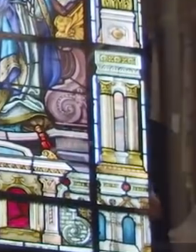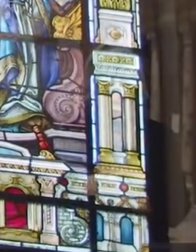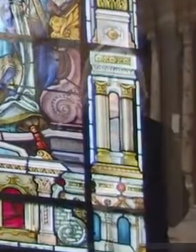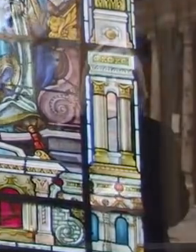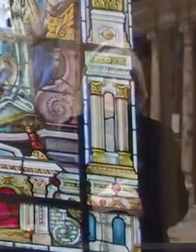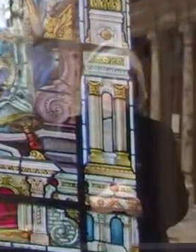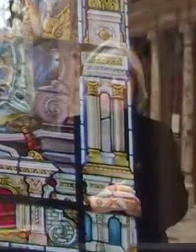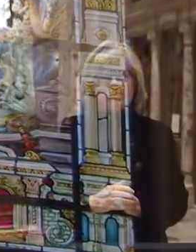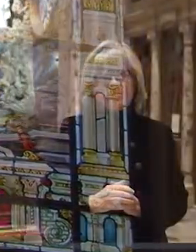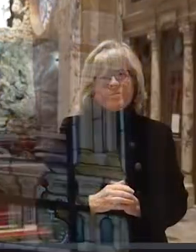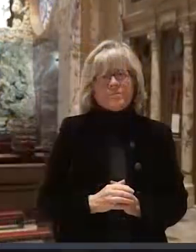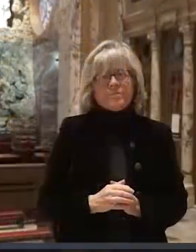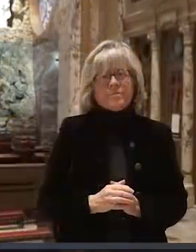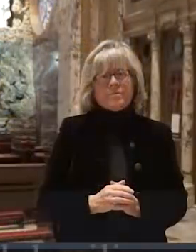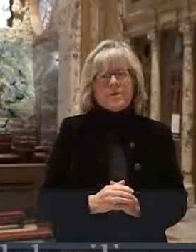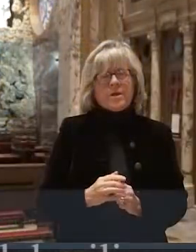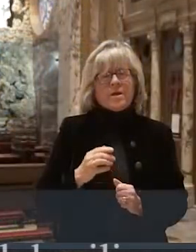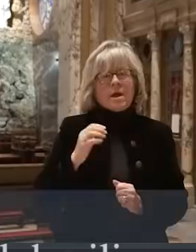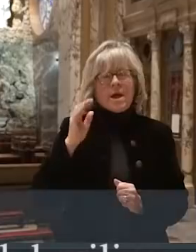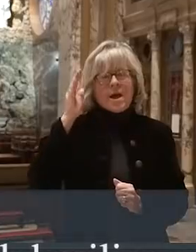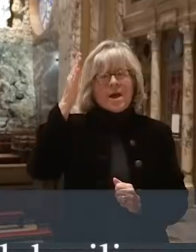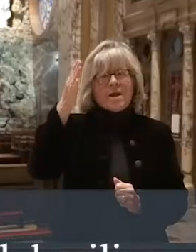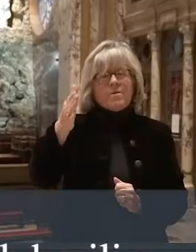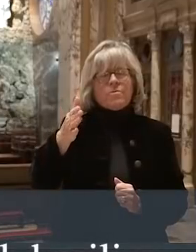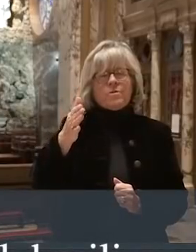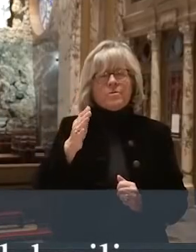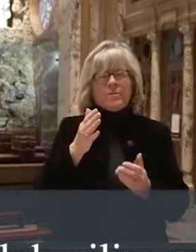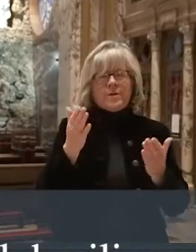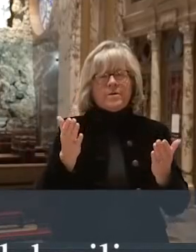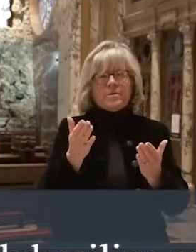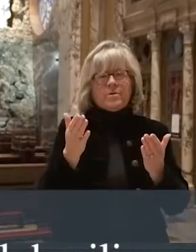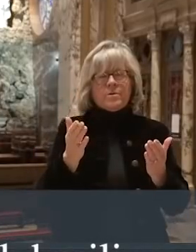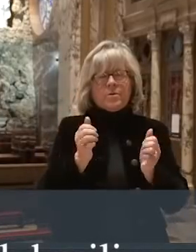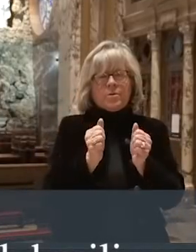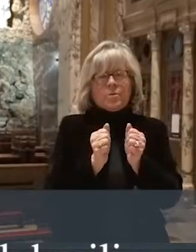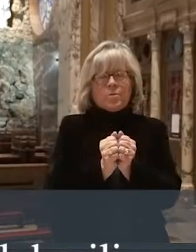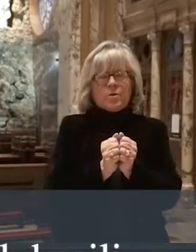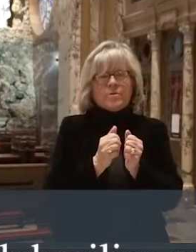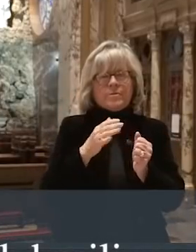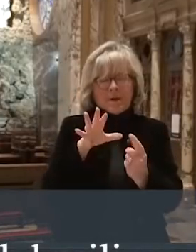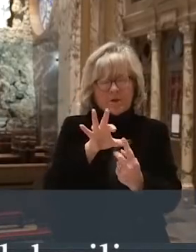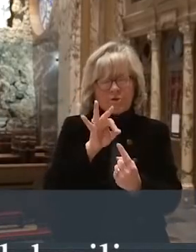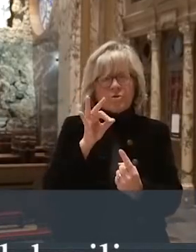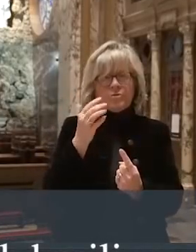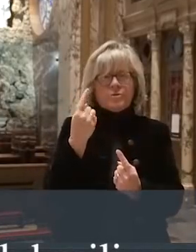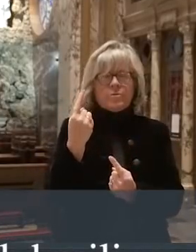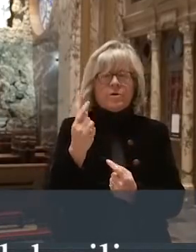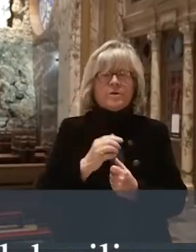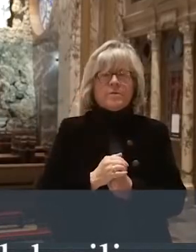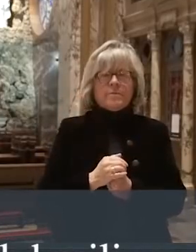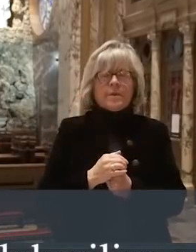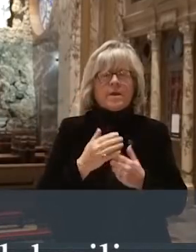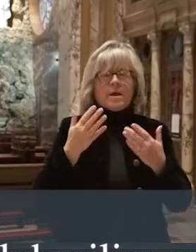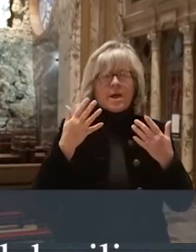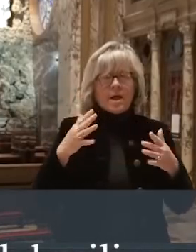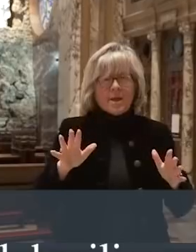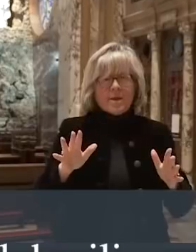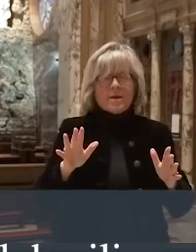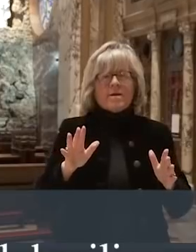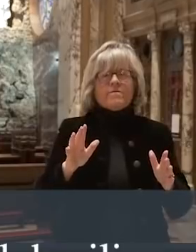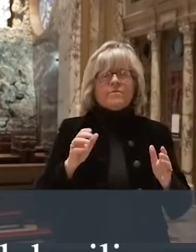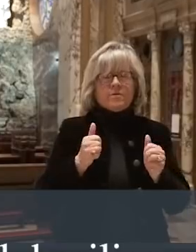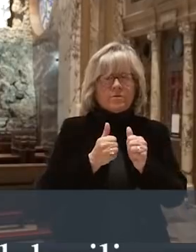Lord. I have made a covenant with my chosen one. I have sworn